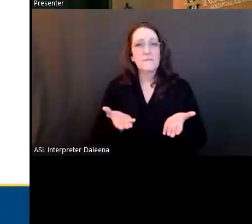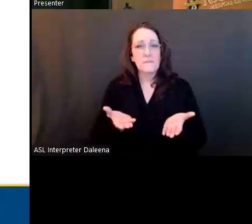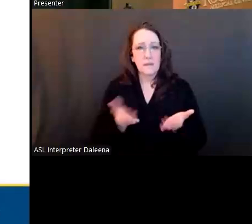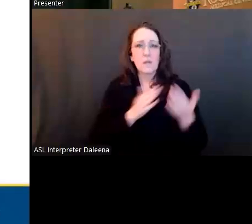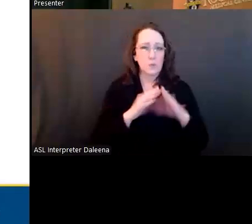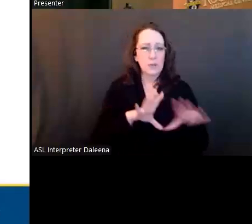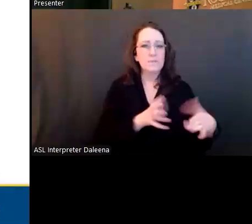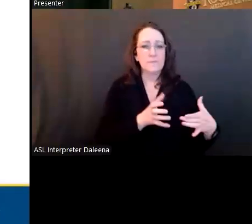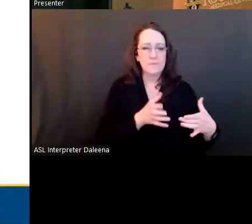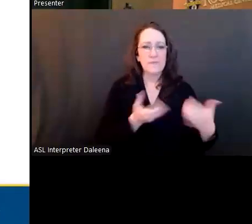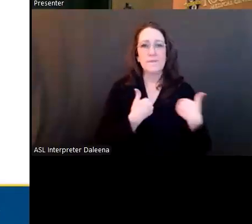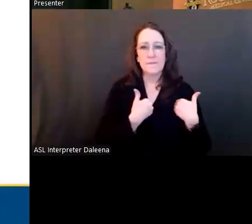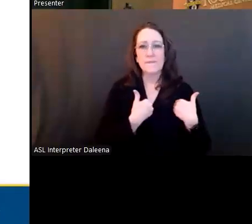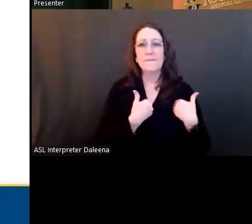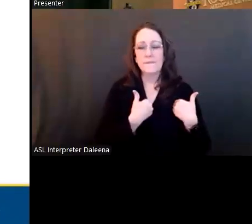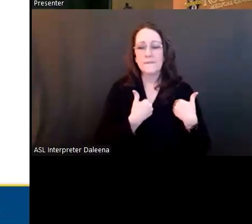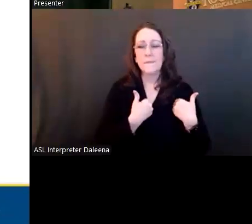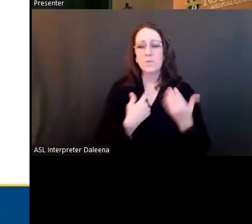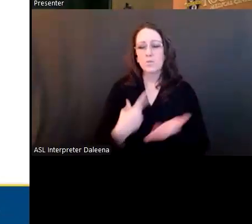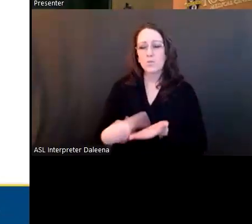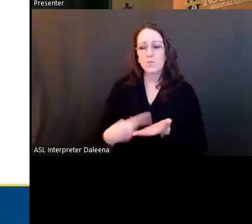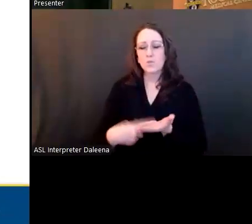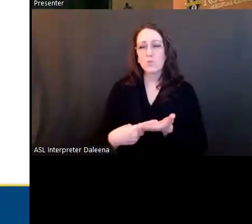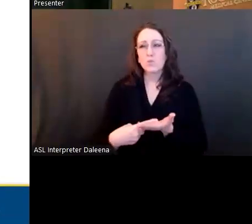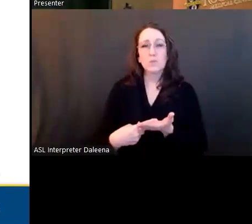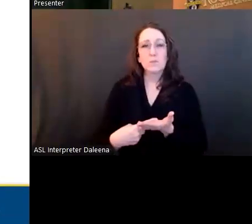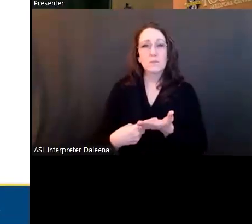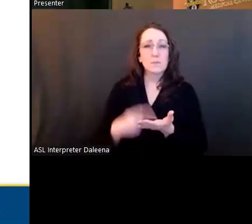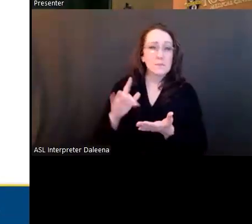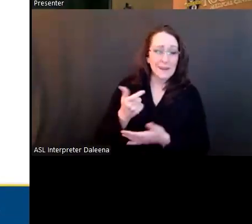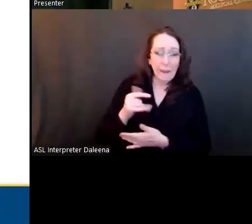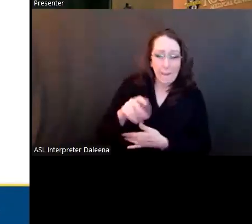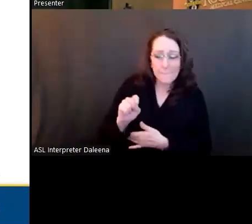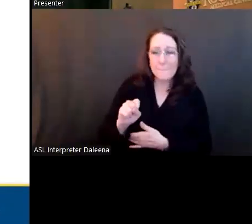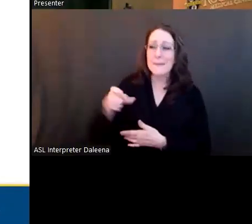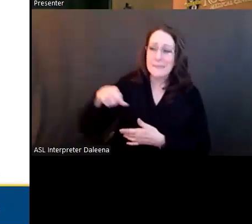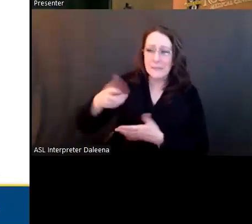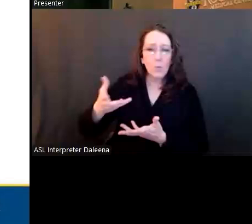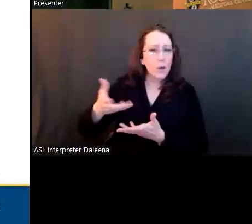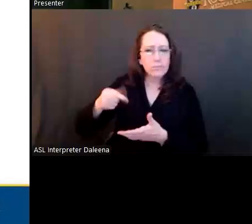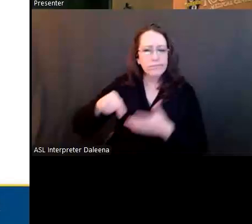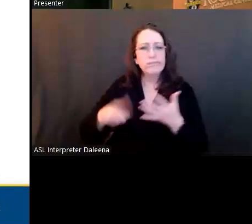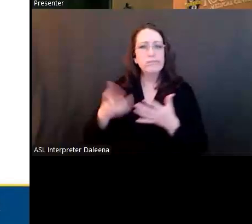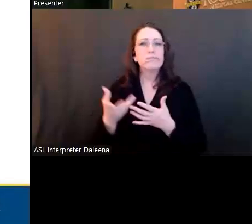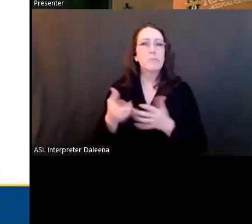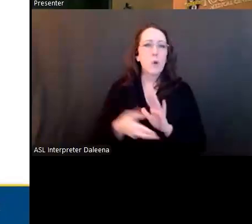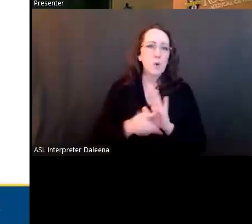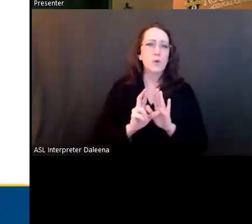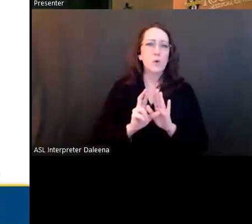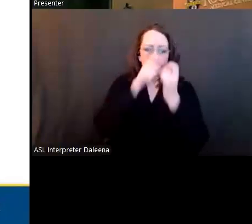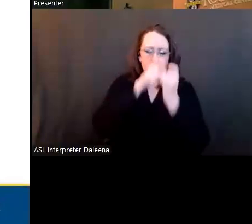division. We'll talk about gaps and needs, and then review in detail